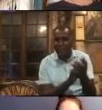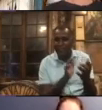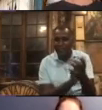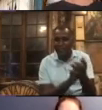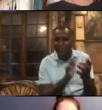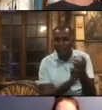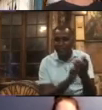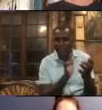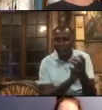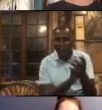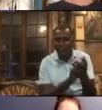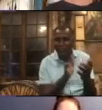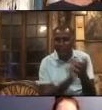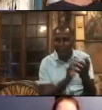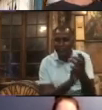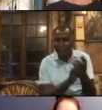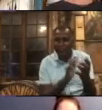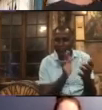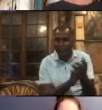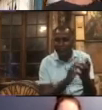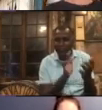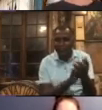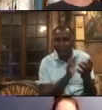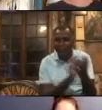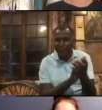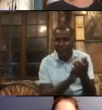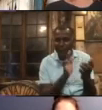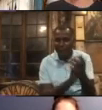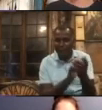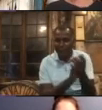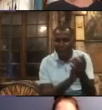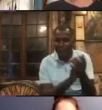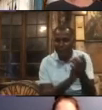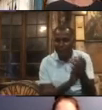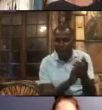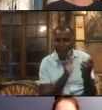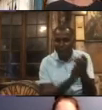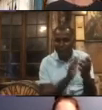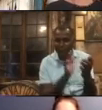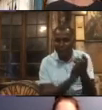Thank you.